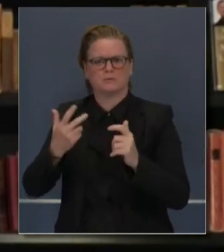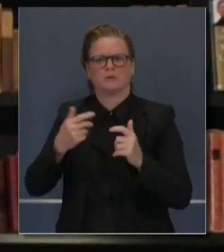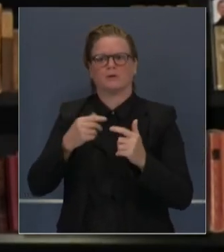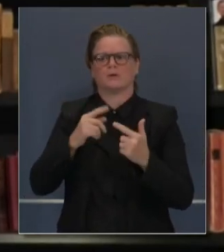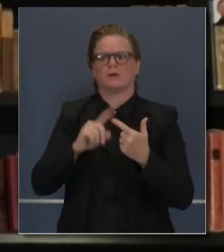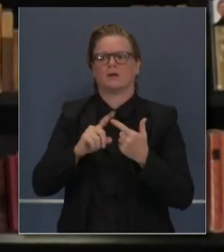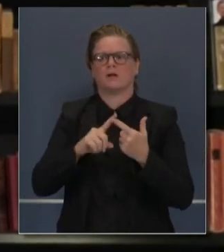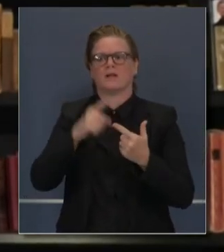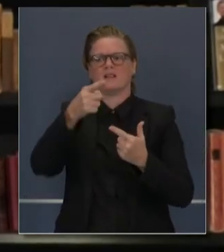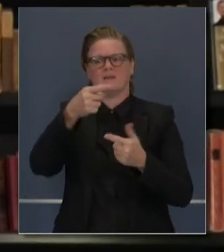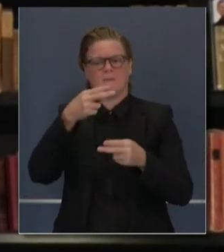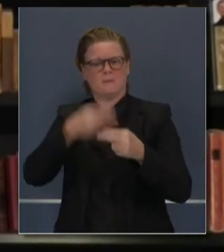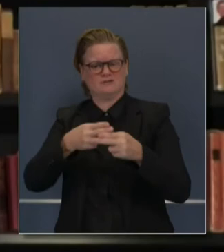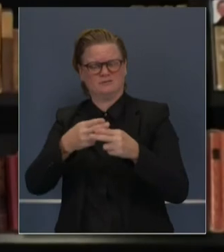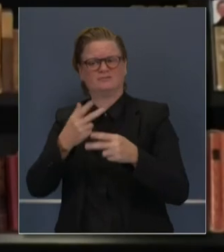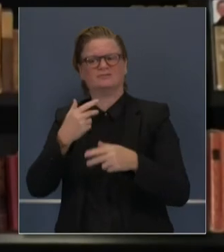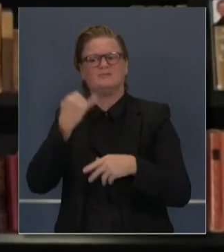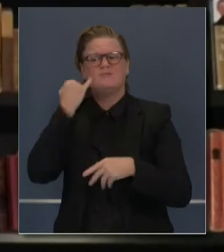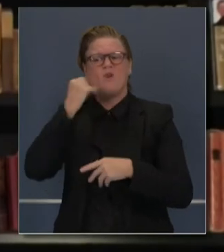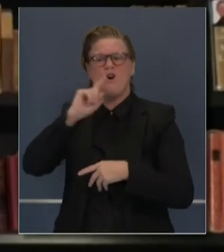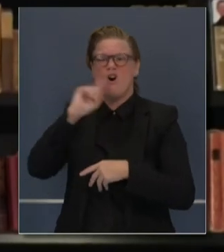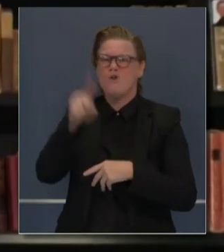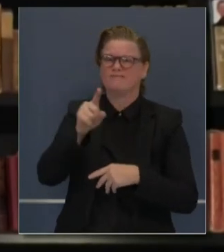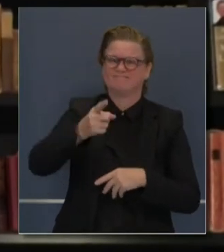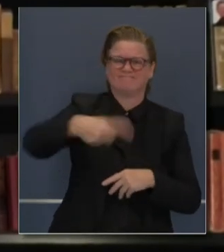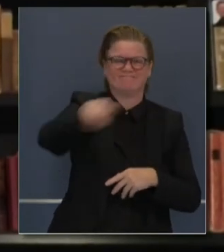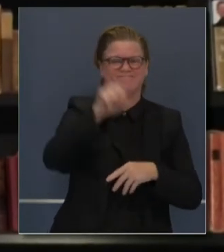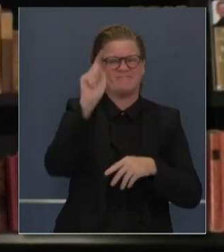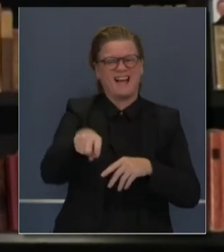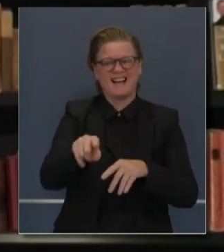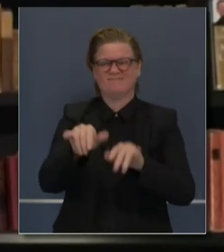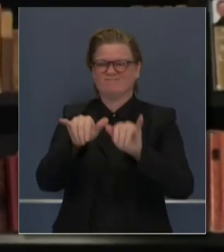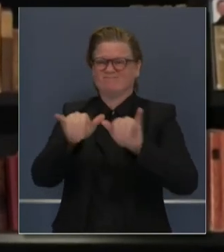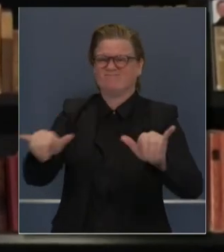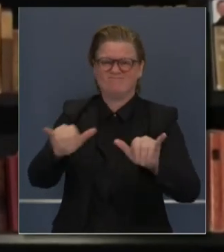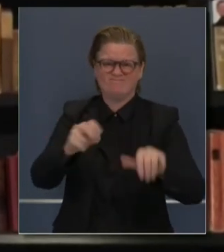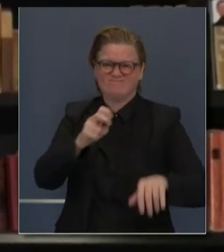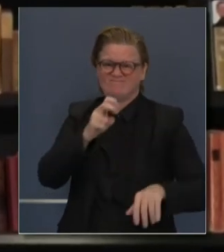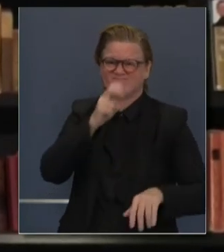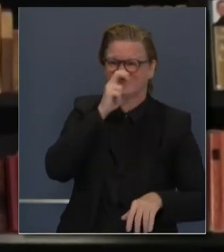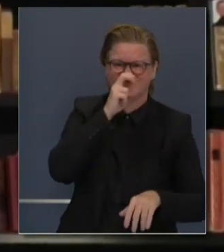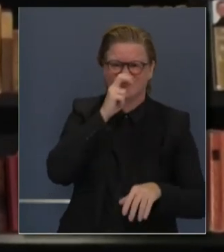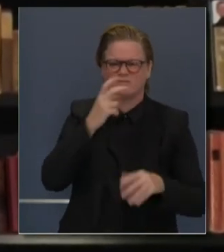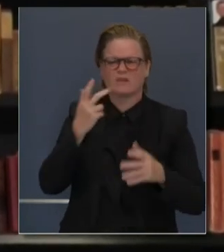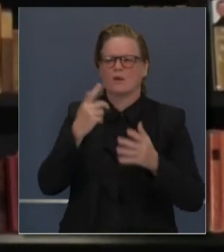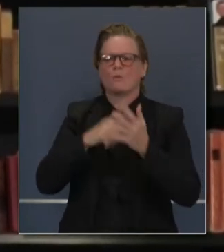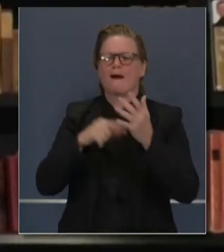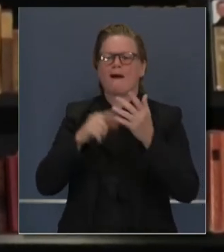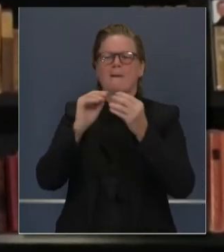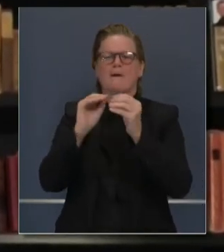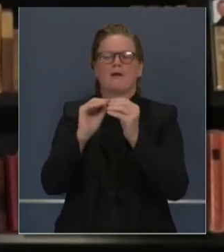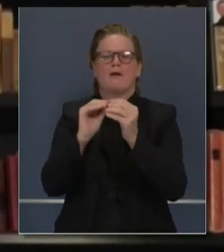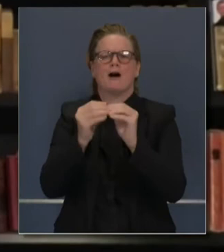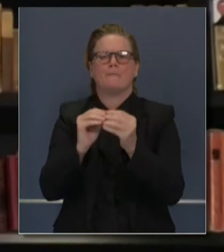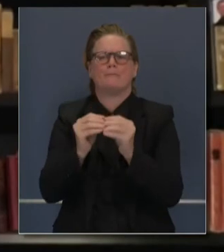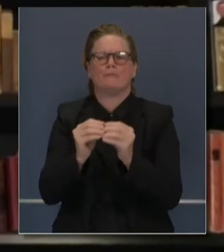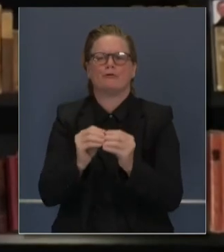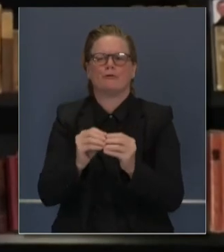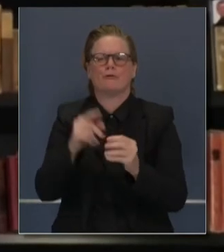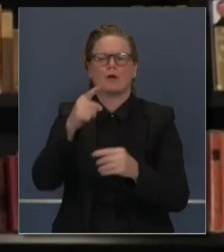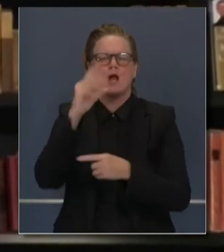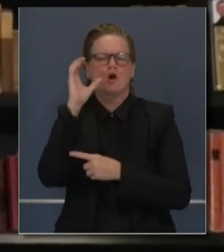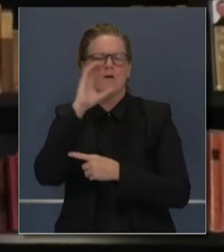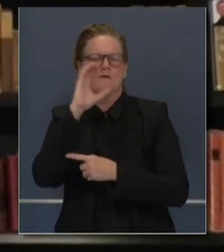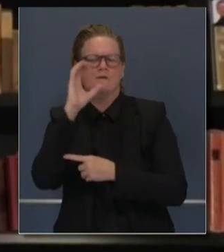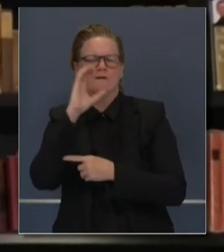orders, what sort of thresholds are you using or expect to be using to determine when you will have those county-by-county stay-at-home